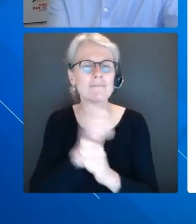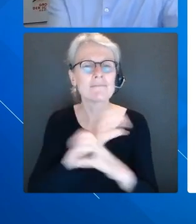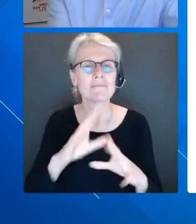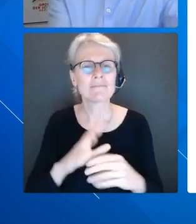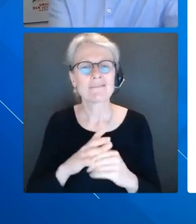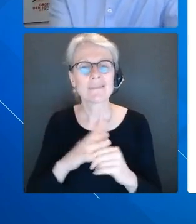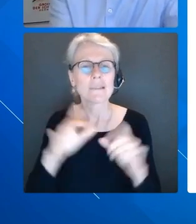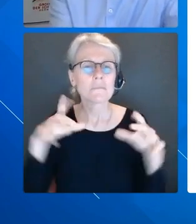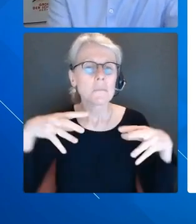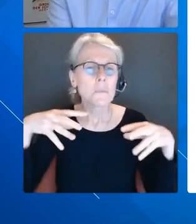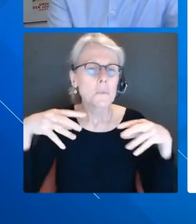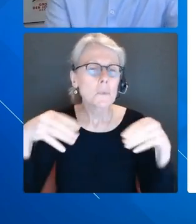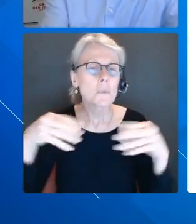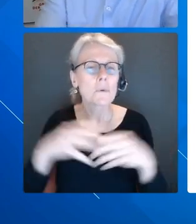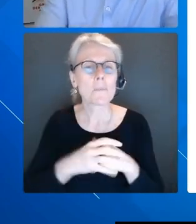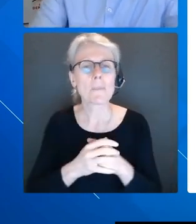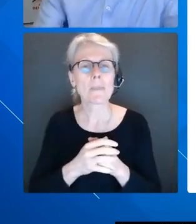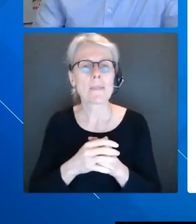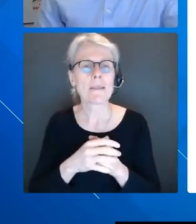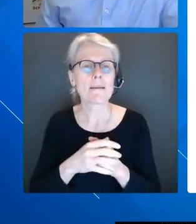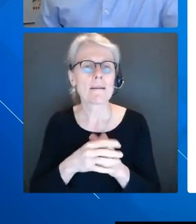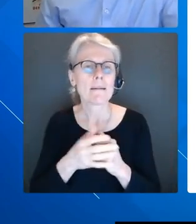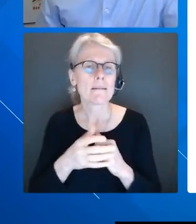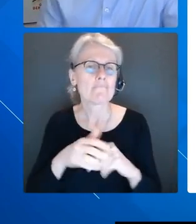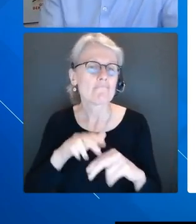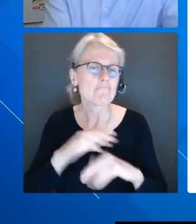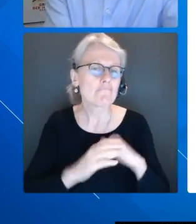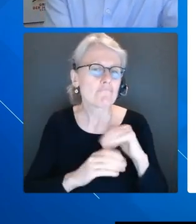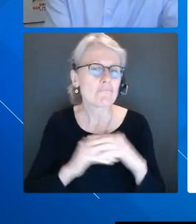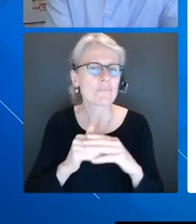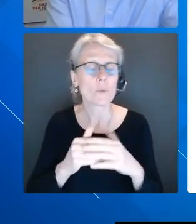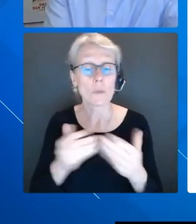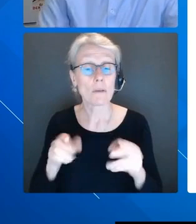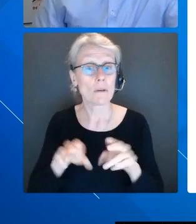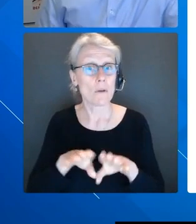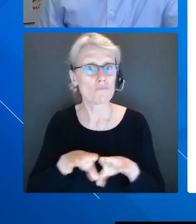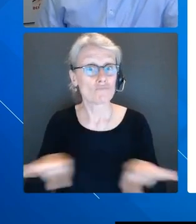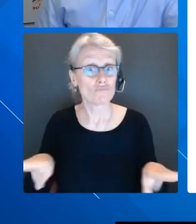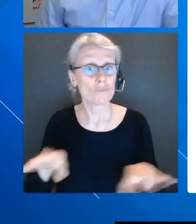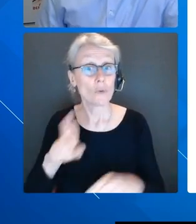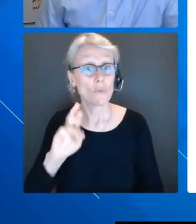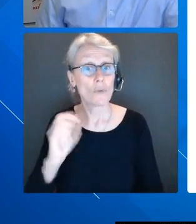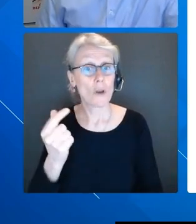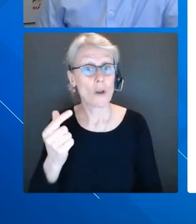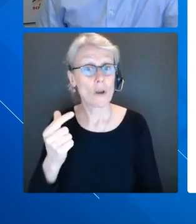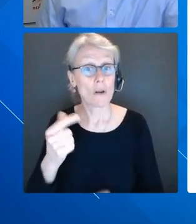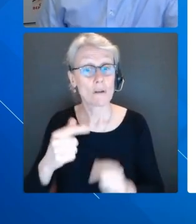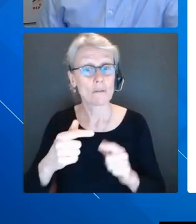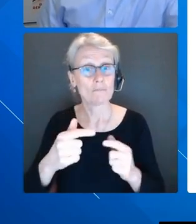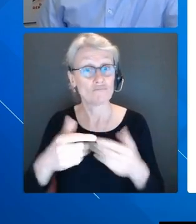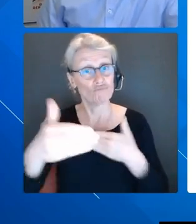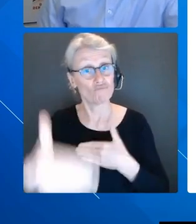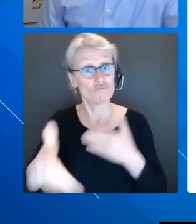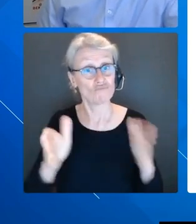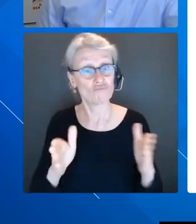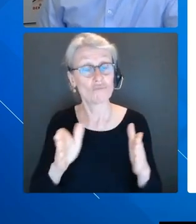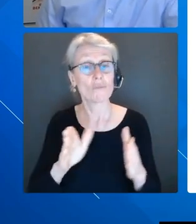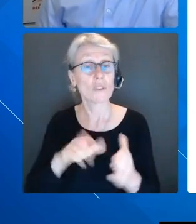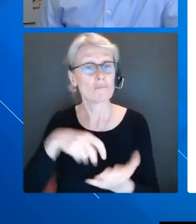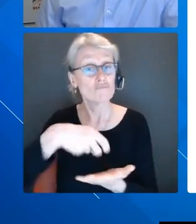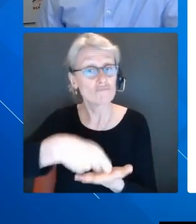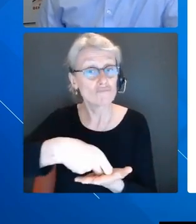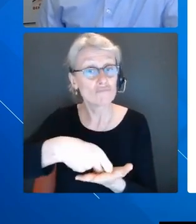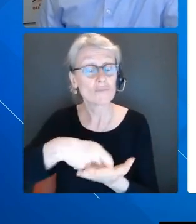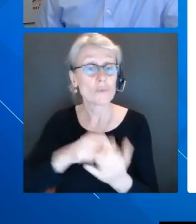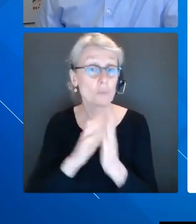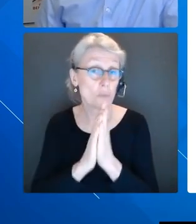room. You could, matter of fact, prayer rugs. That's another good thing. I would have prayer rugs because people still can use these for prayer. Something like that is